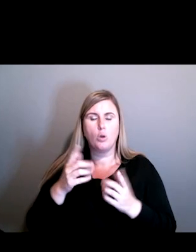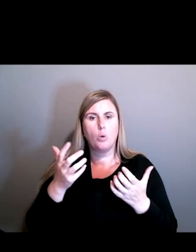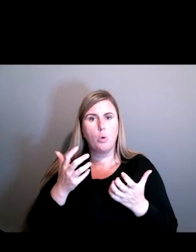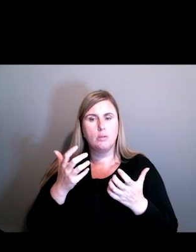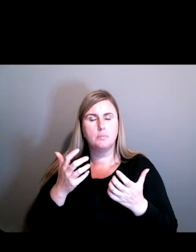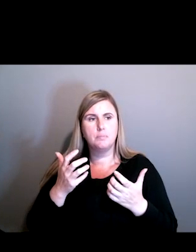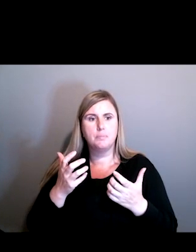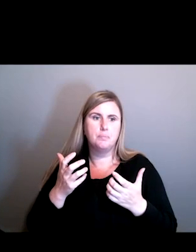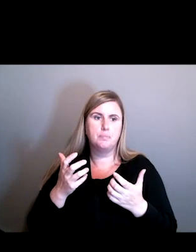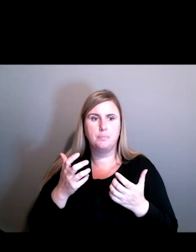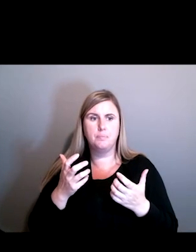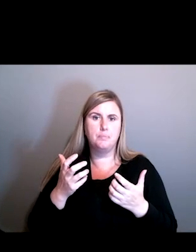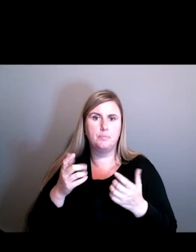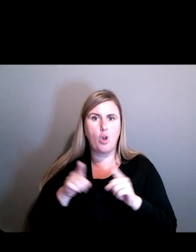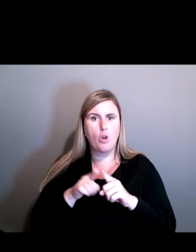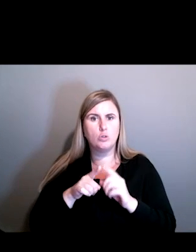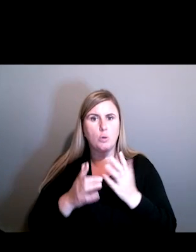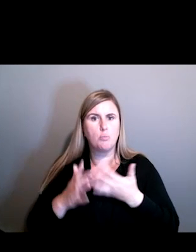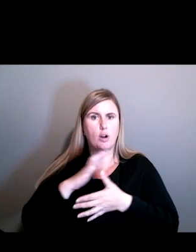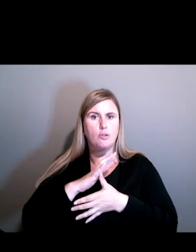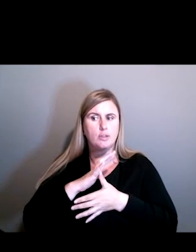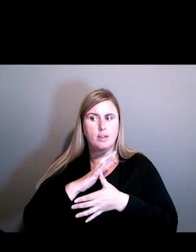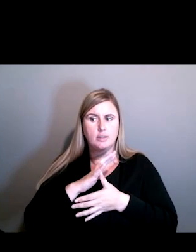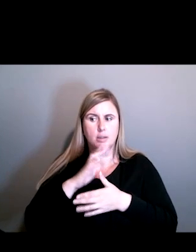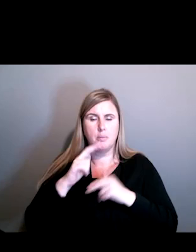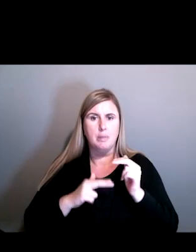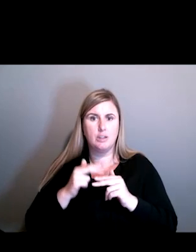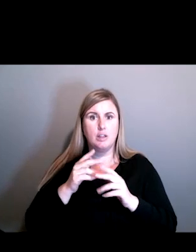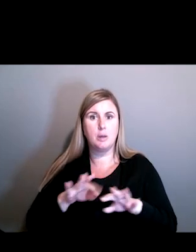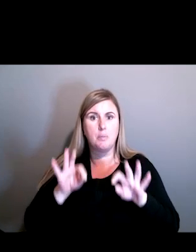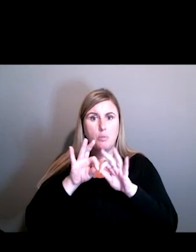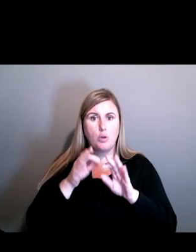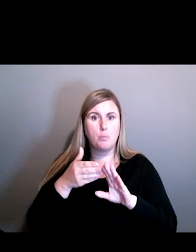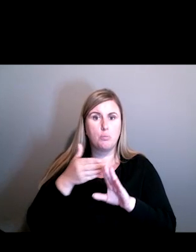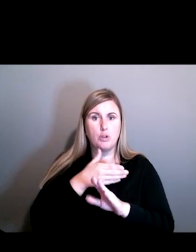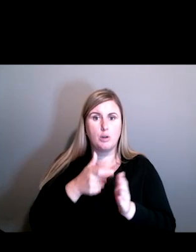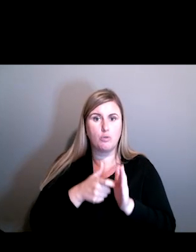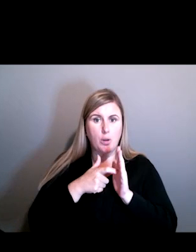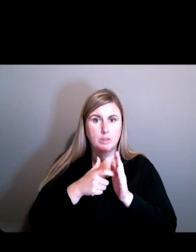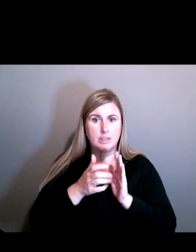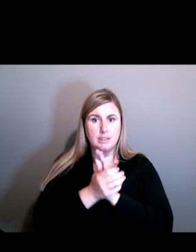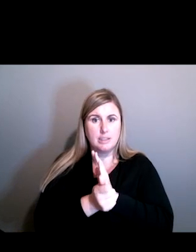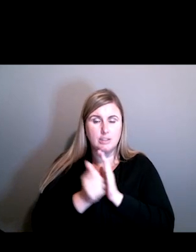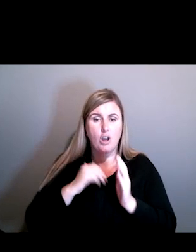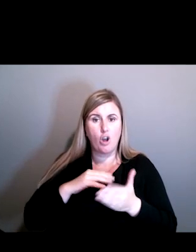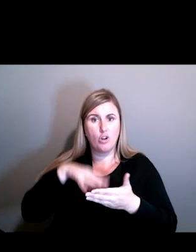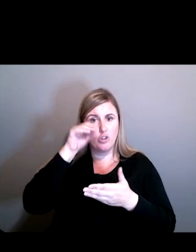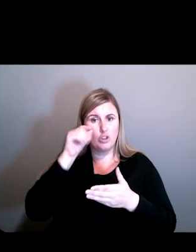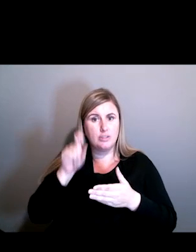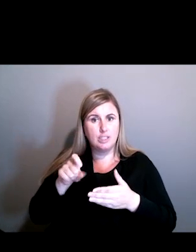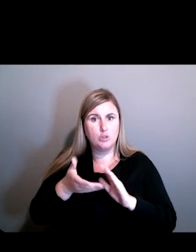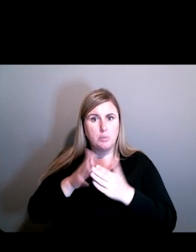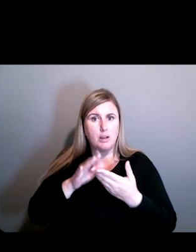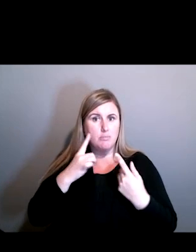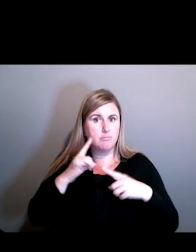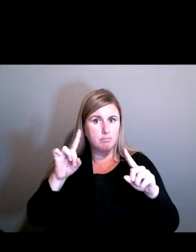But we also want to also prioritize building those important prerequisite skills that our